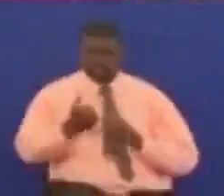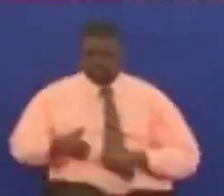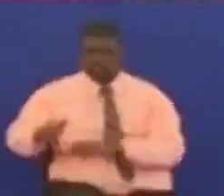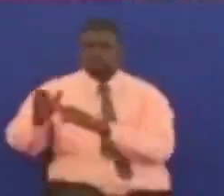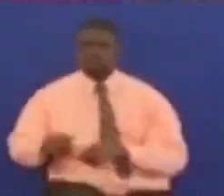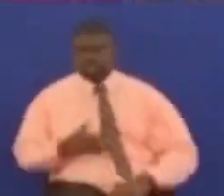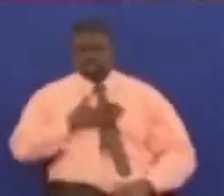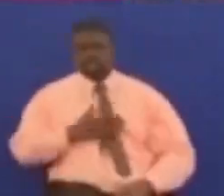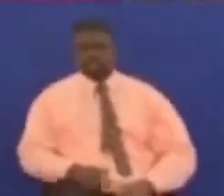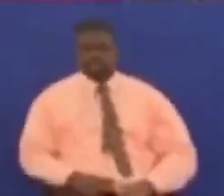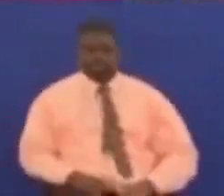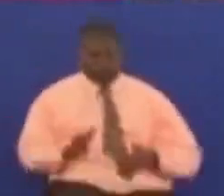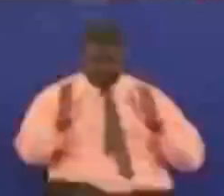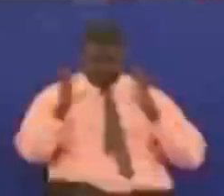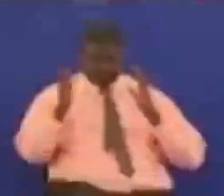Thank you.